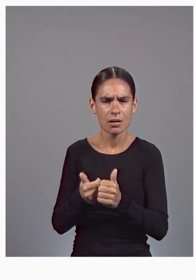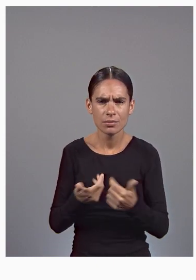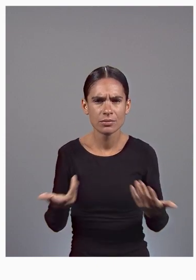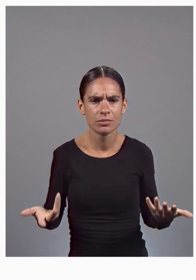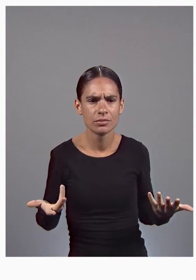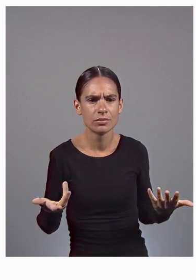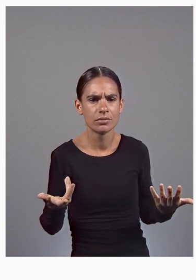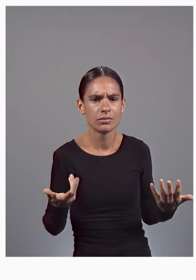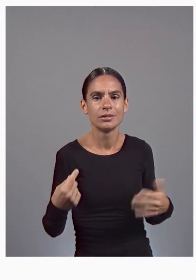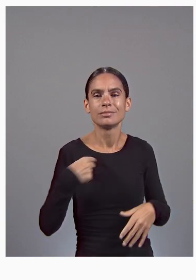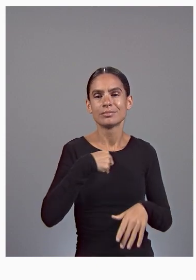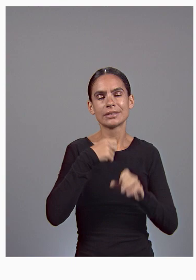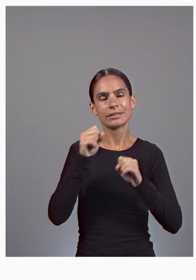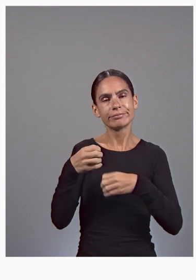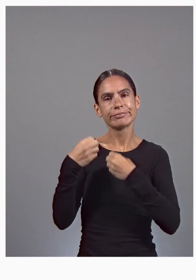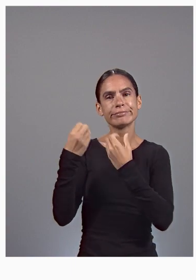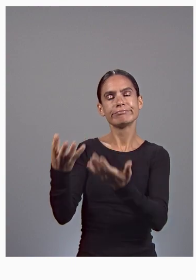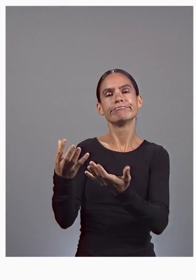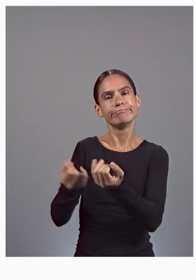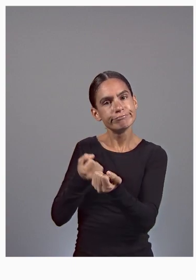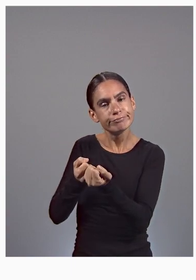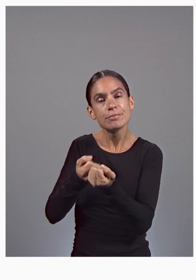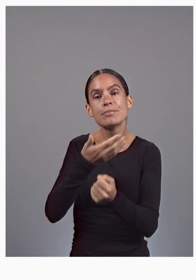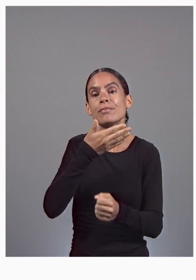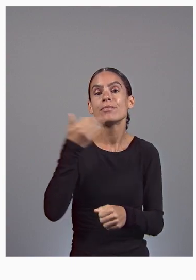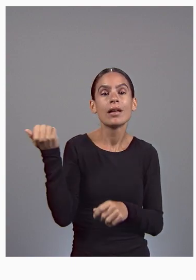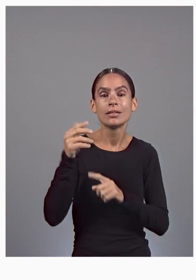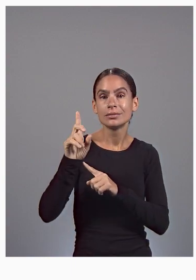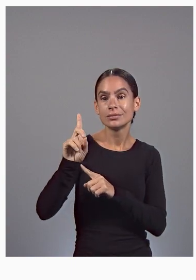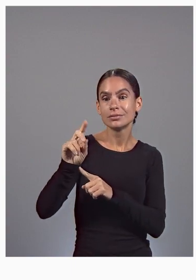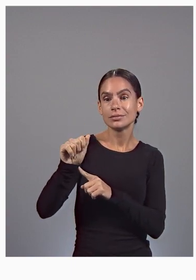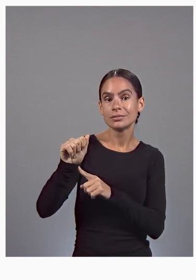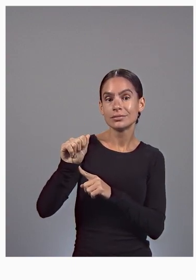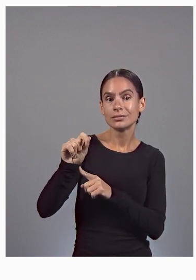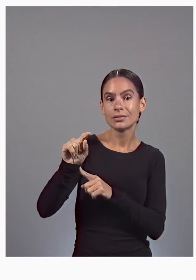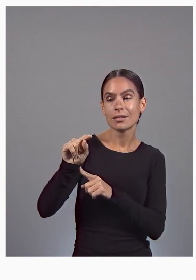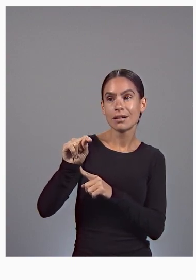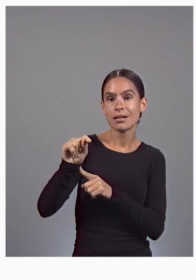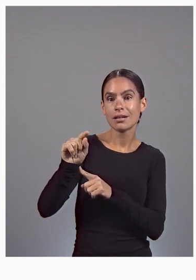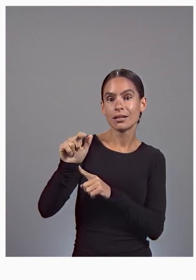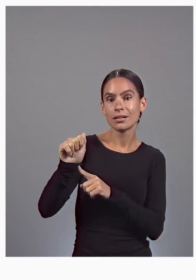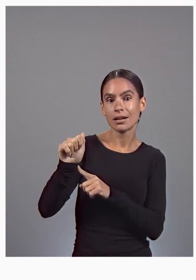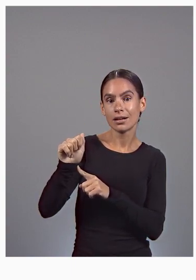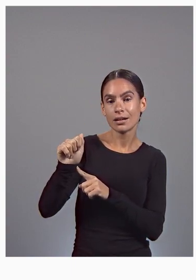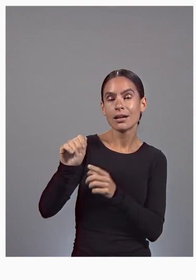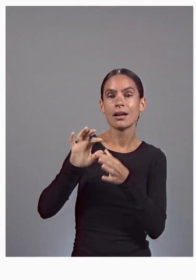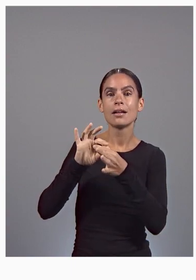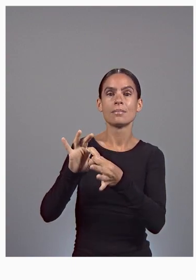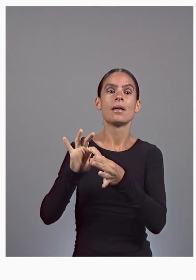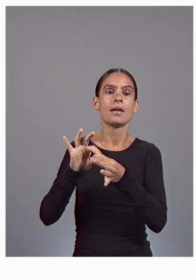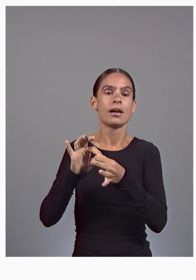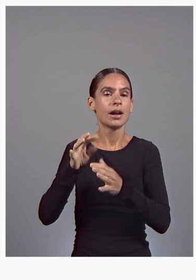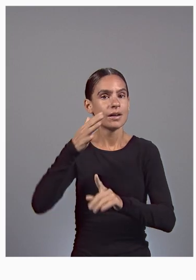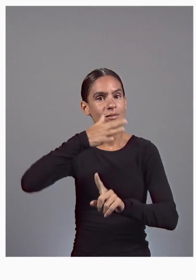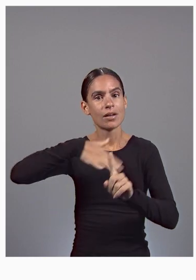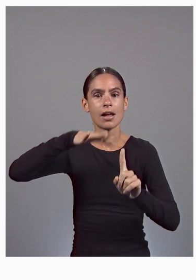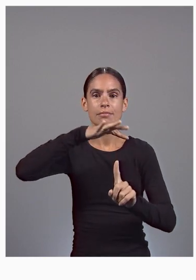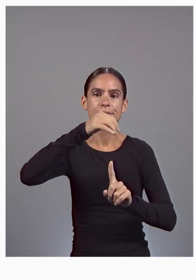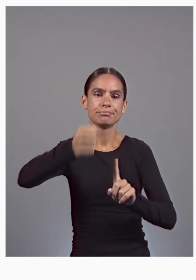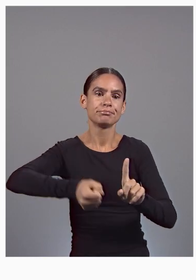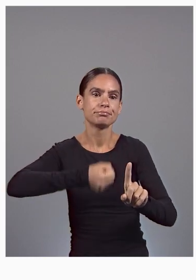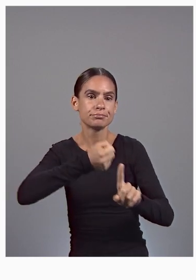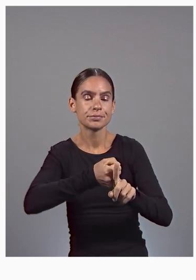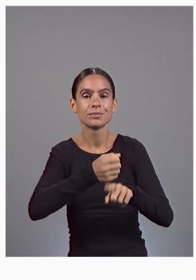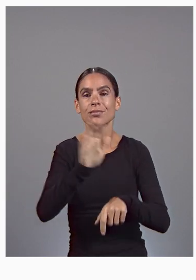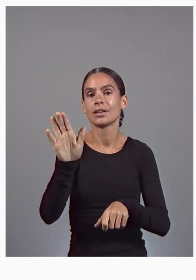So, how can we help them out? We can give them better data about the environmental footprint